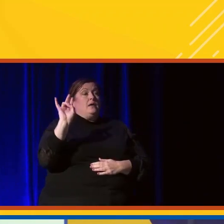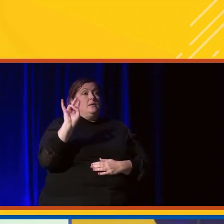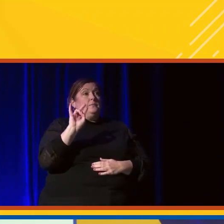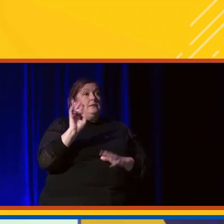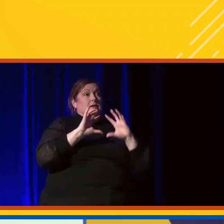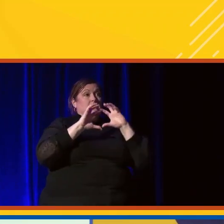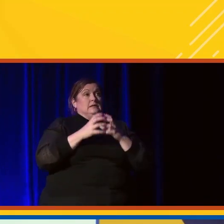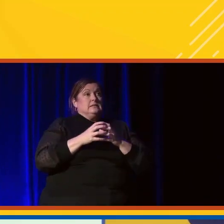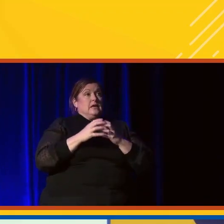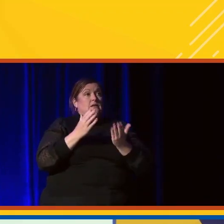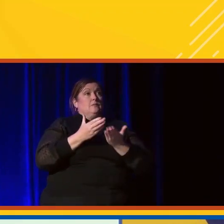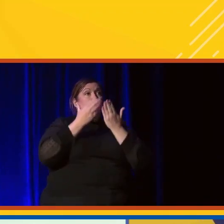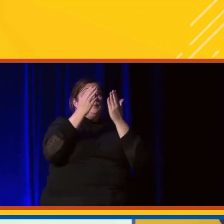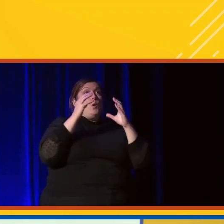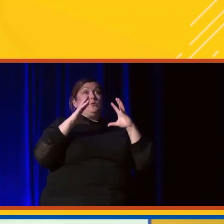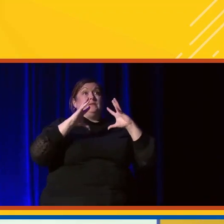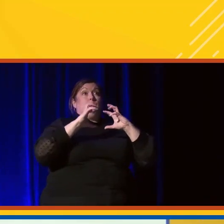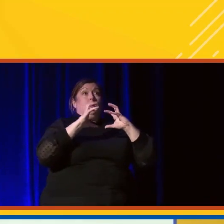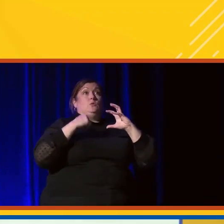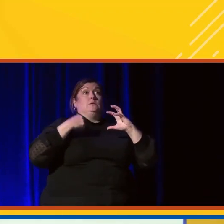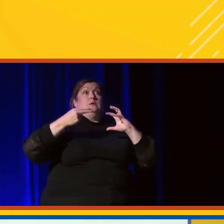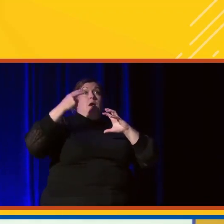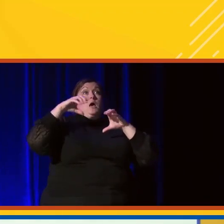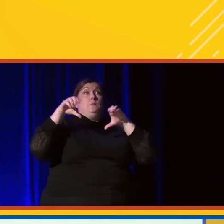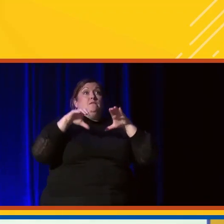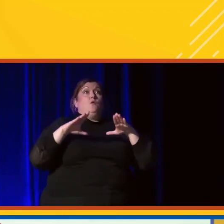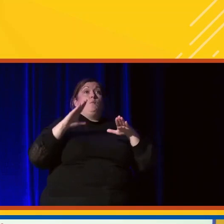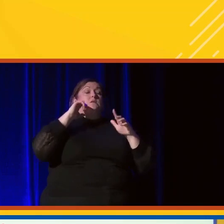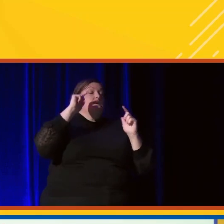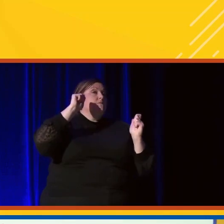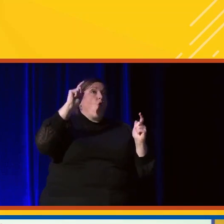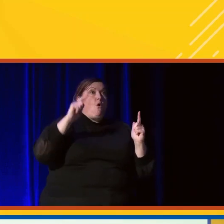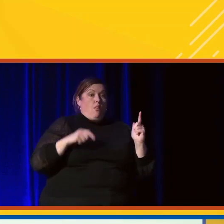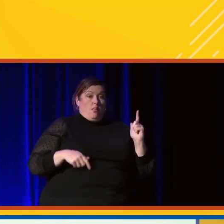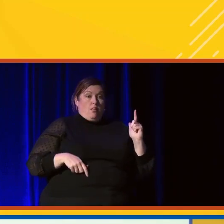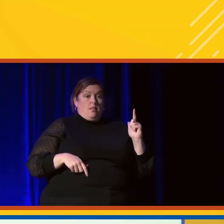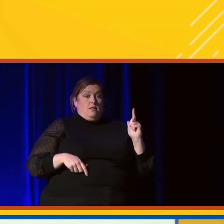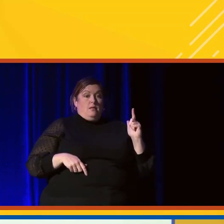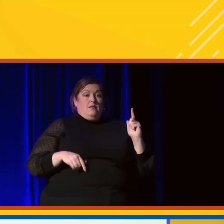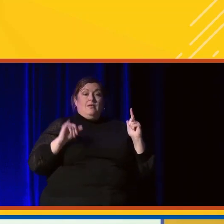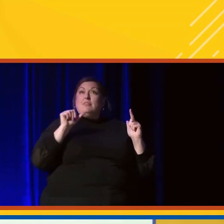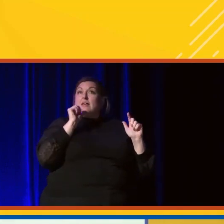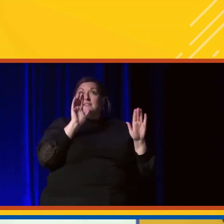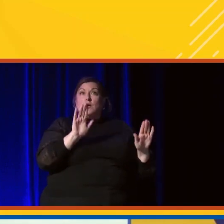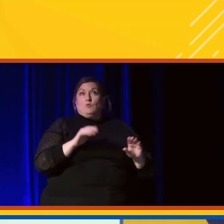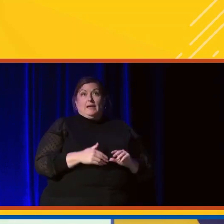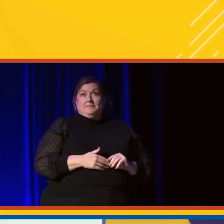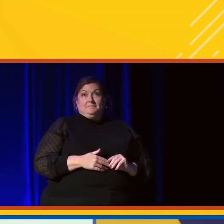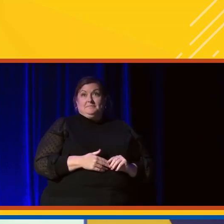set of proposed molecules, we find the highest performer of all. That's